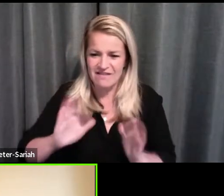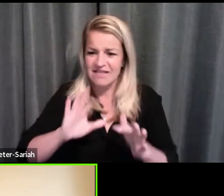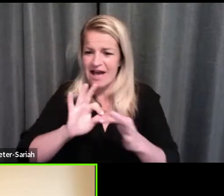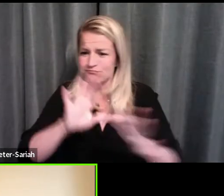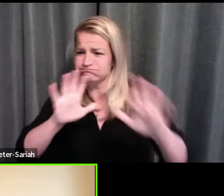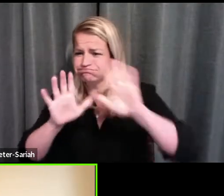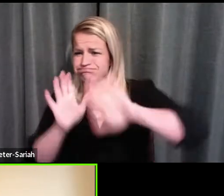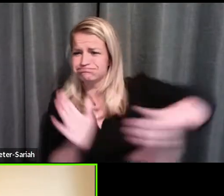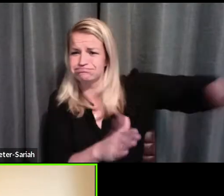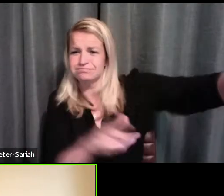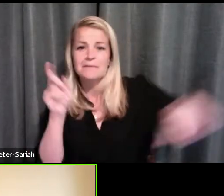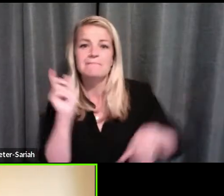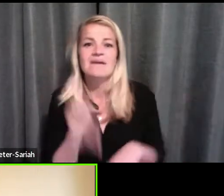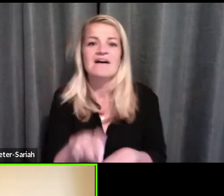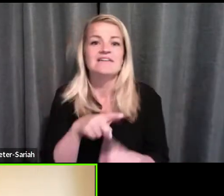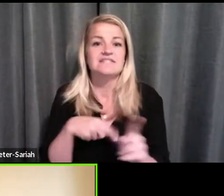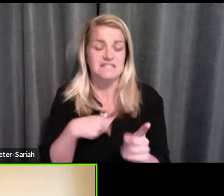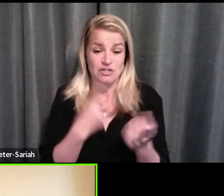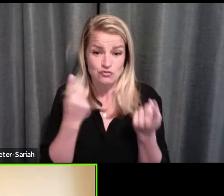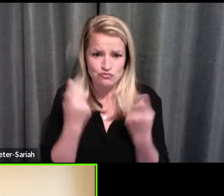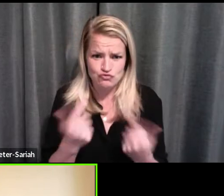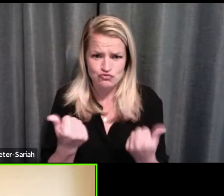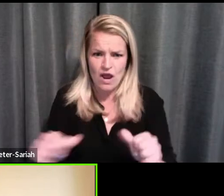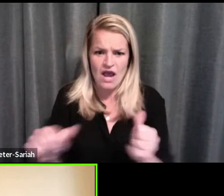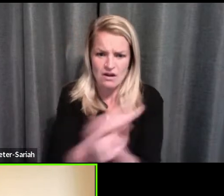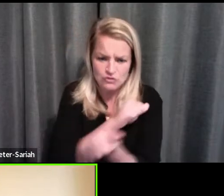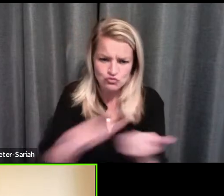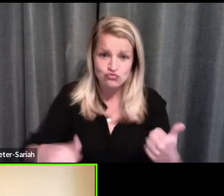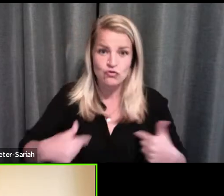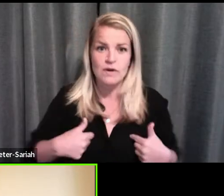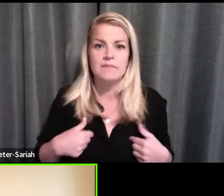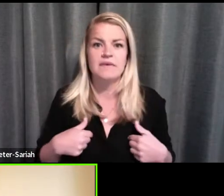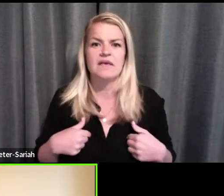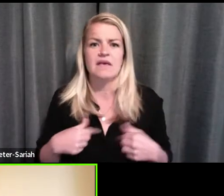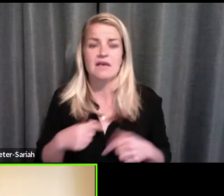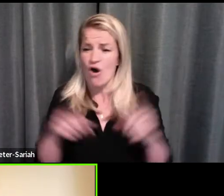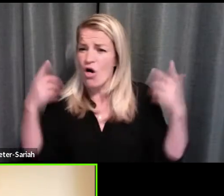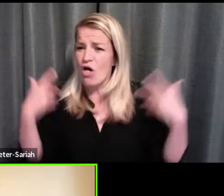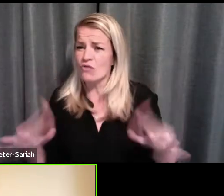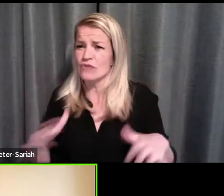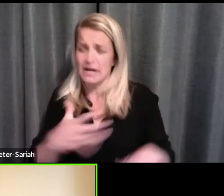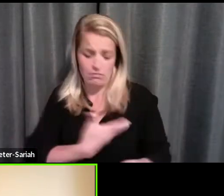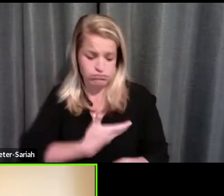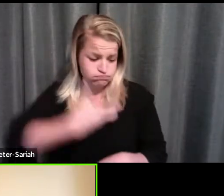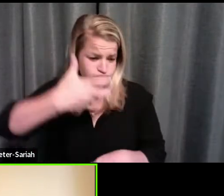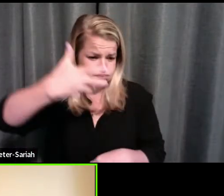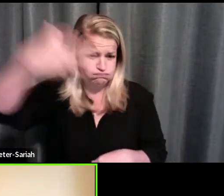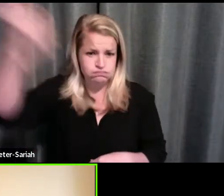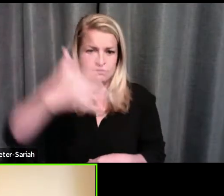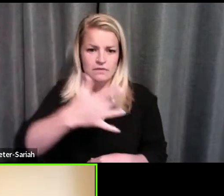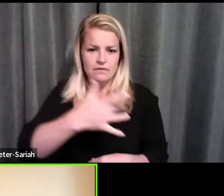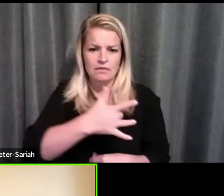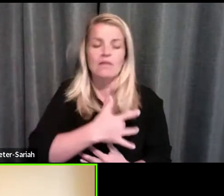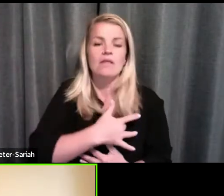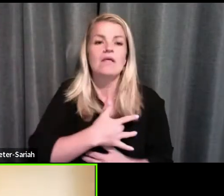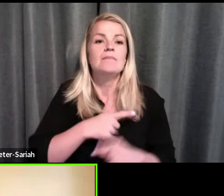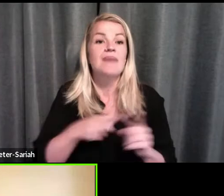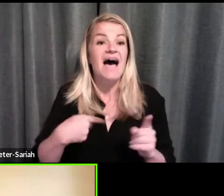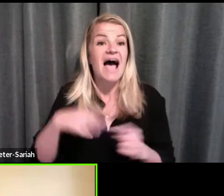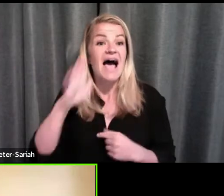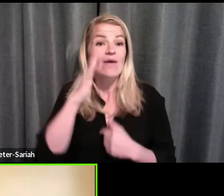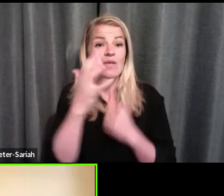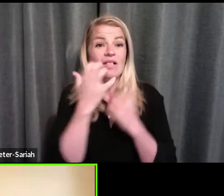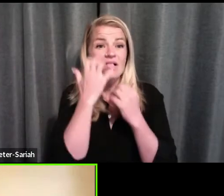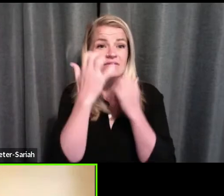And before you break my bones, before you steal my heart, my wounds are gonna speak, and my scars